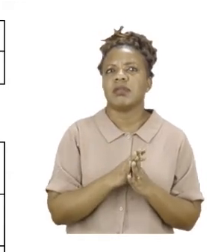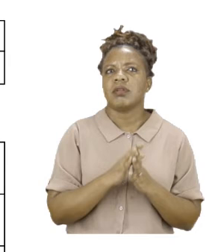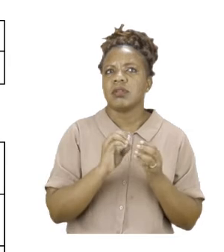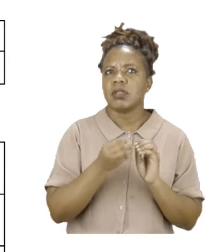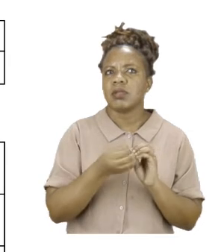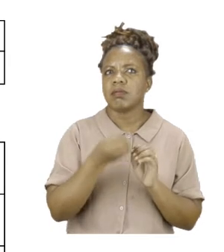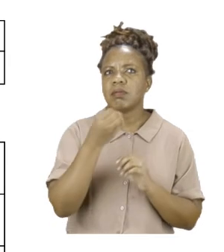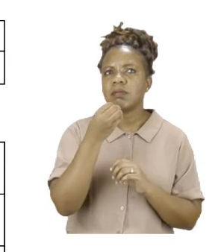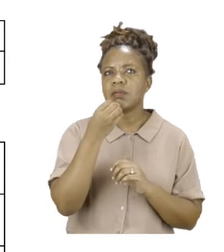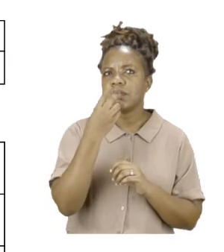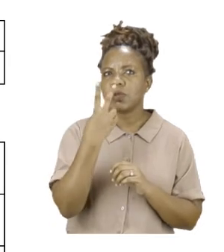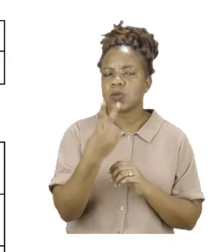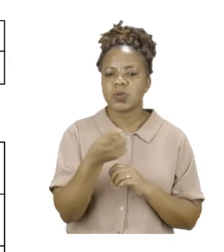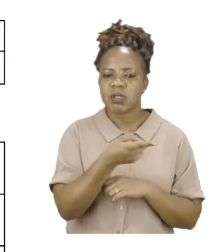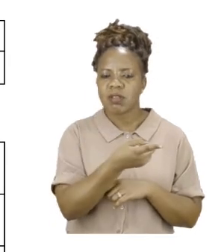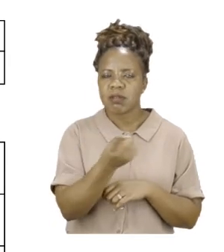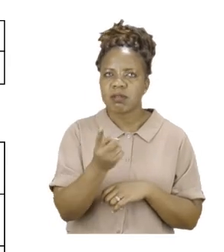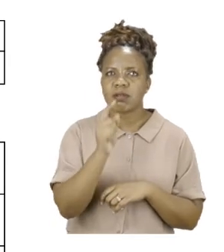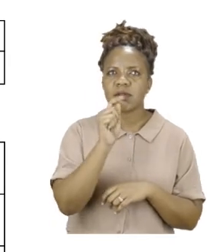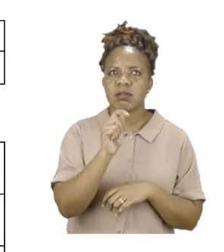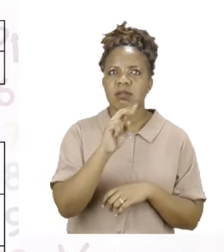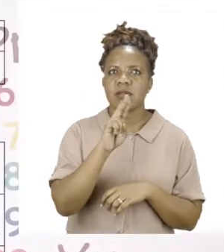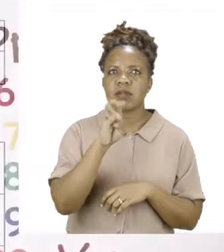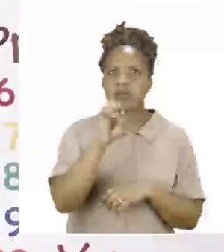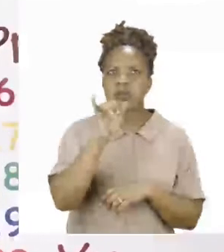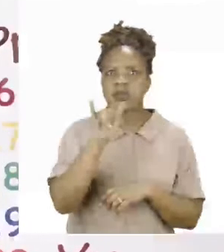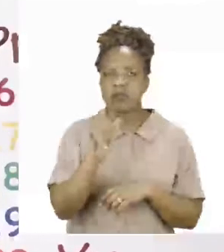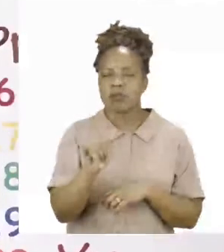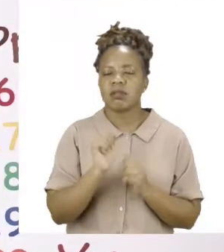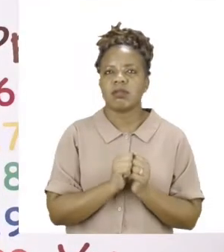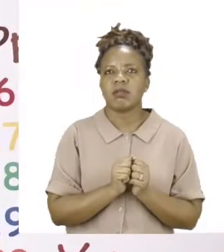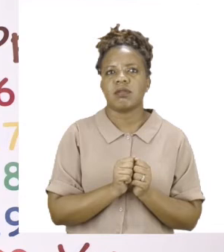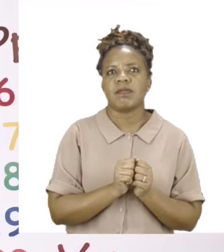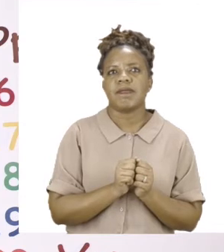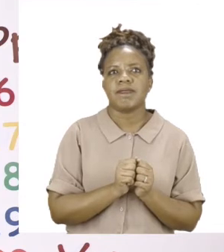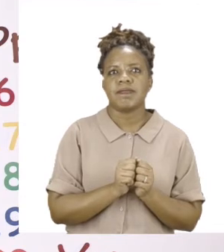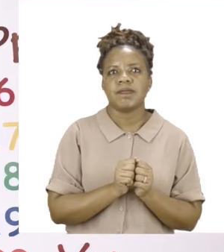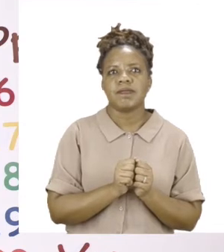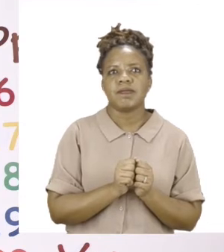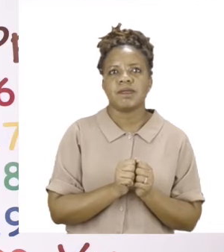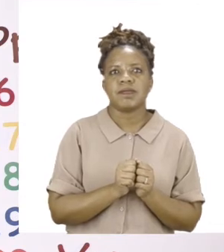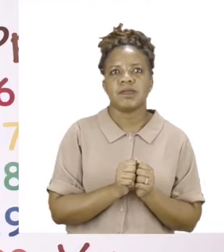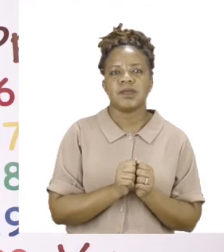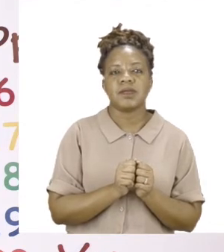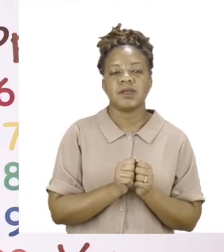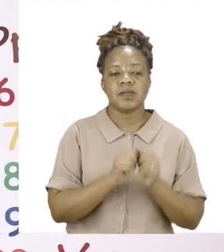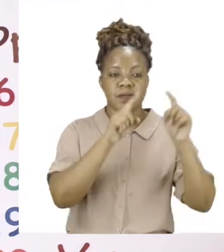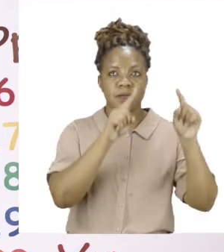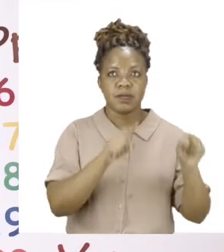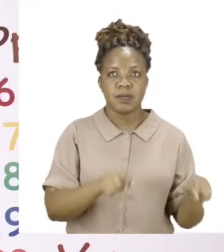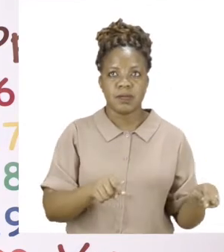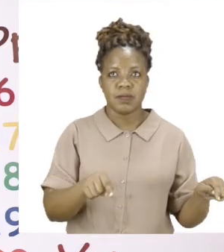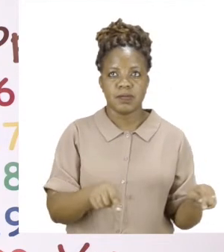at. Let's take a look at the board. Now on the board I have the same word search as you do, so you